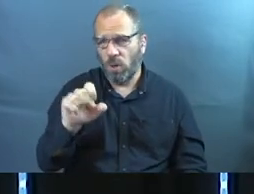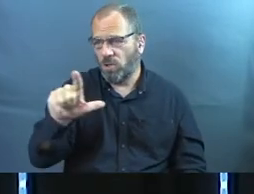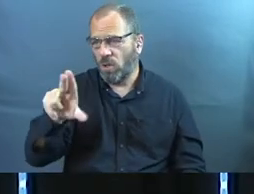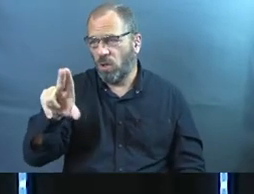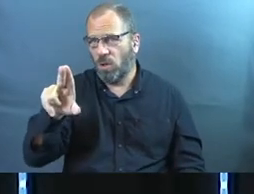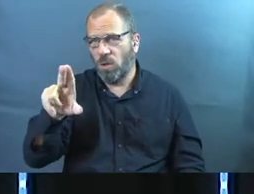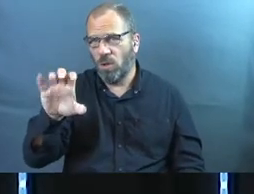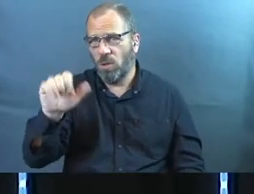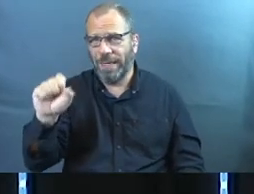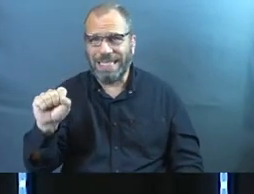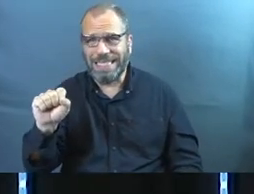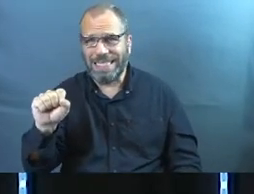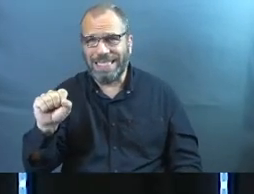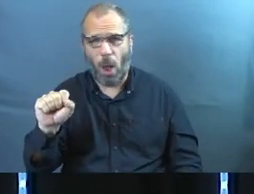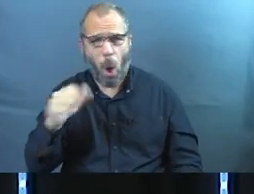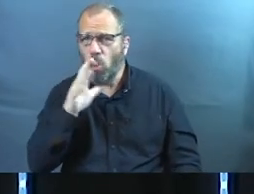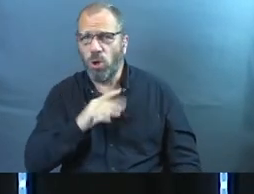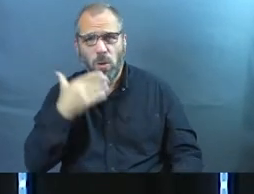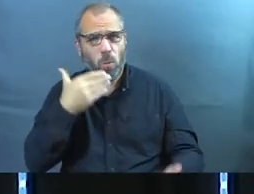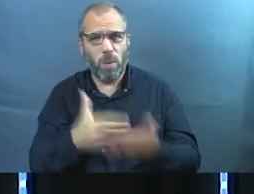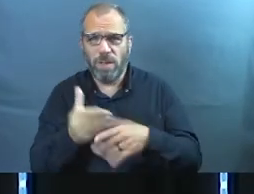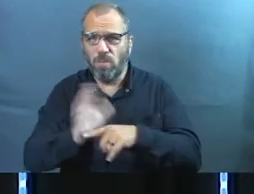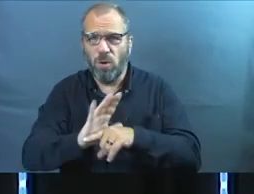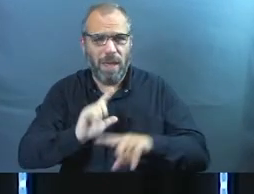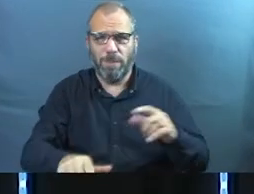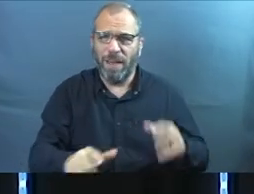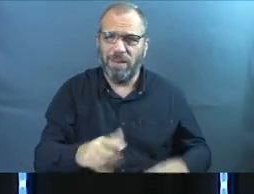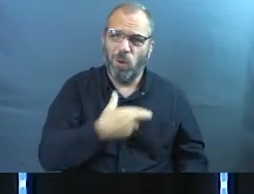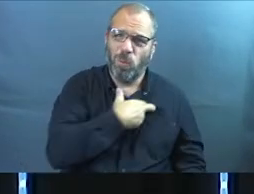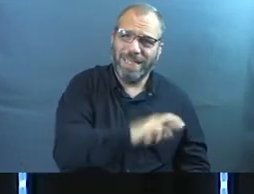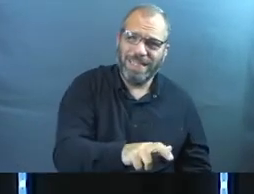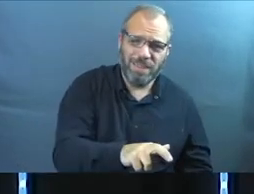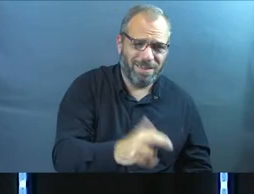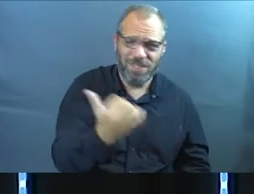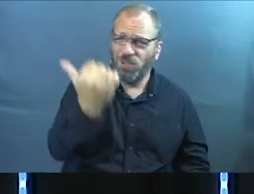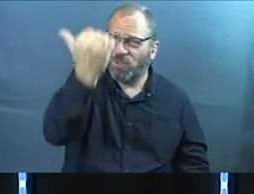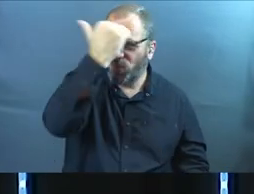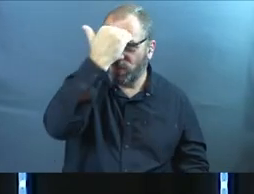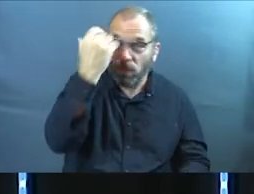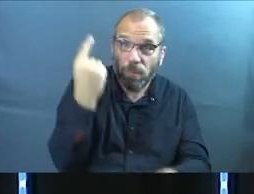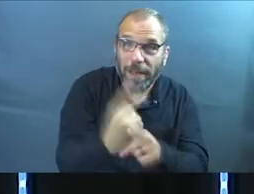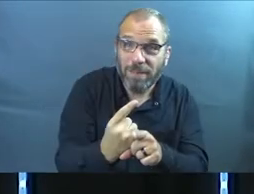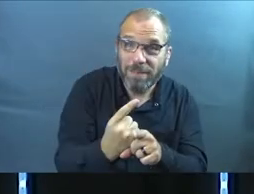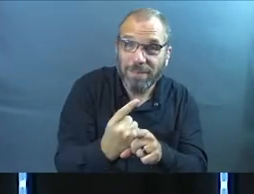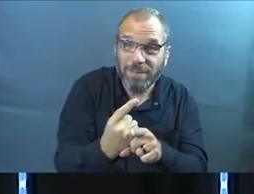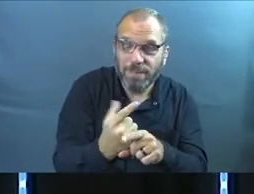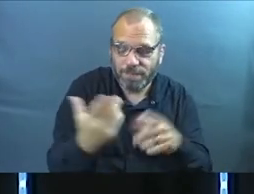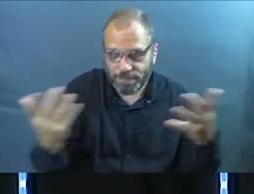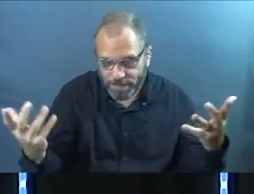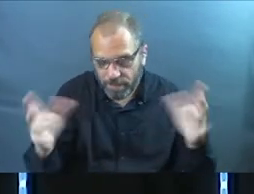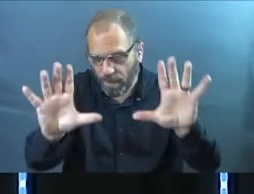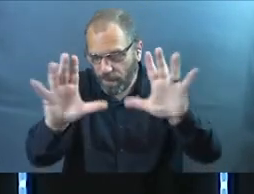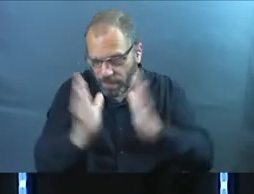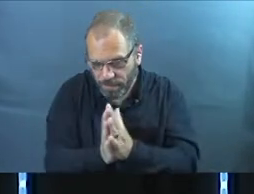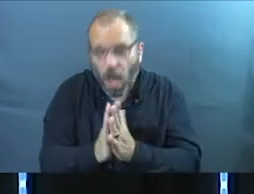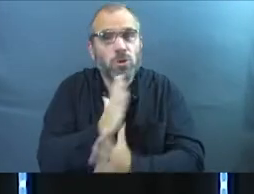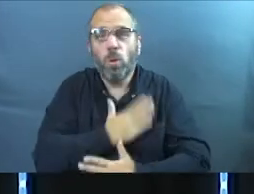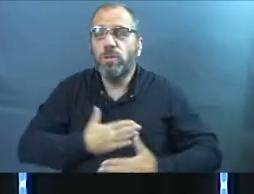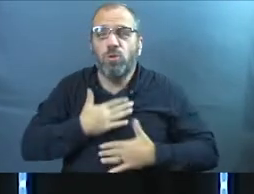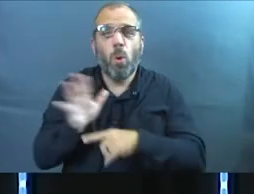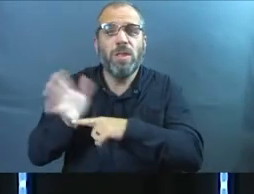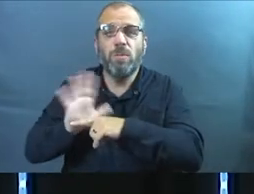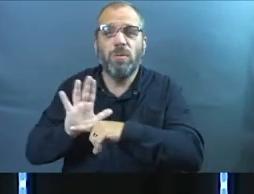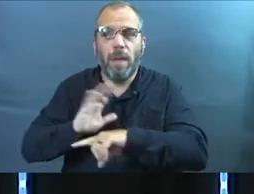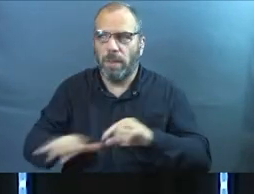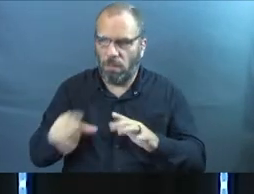to religious philosophy, it's kind of goofy, kind of dumb. Yes? So enjoy it,